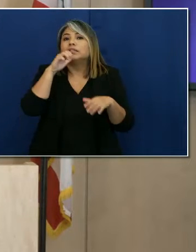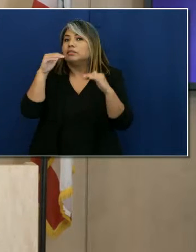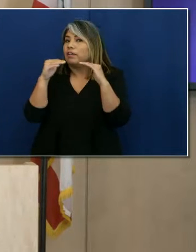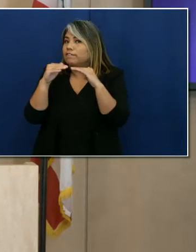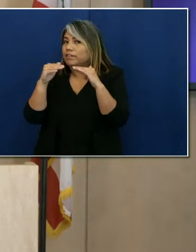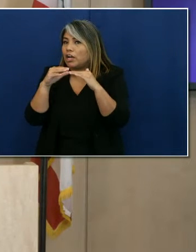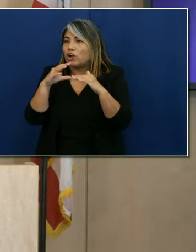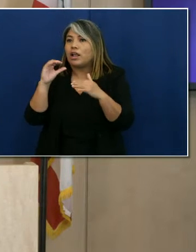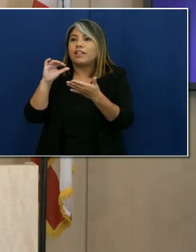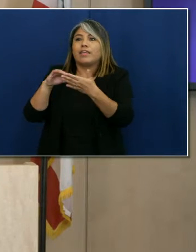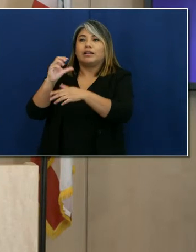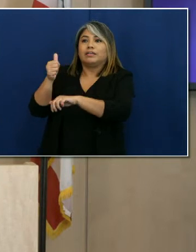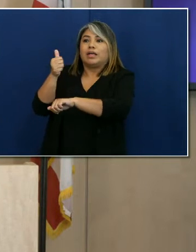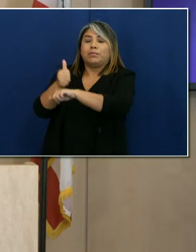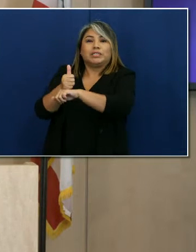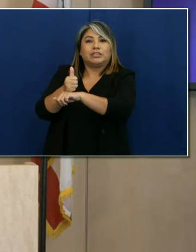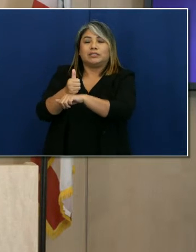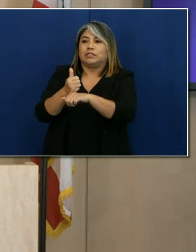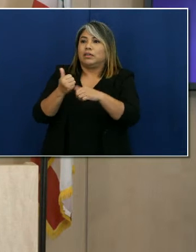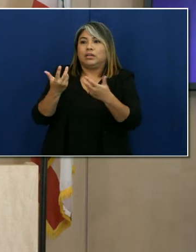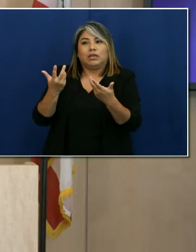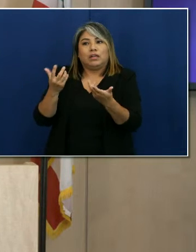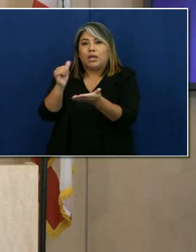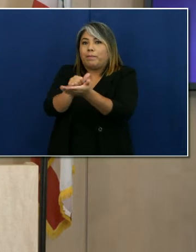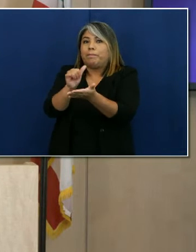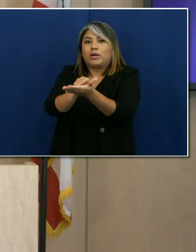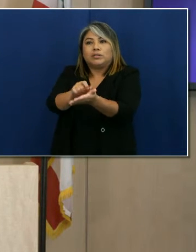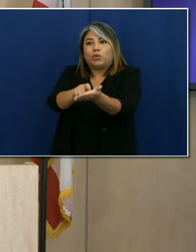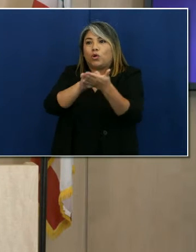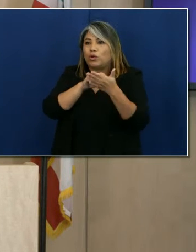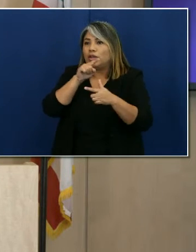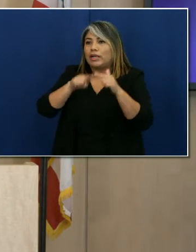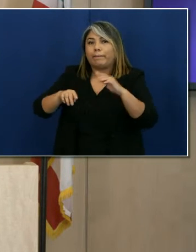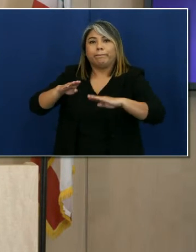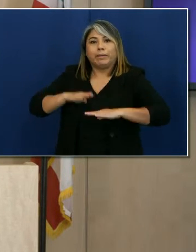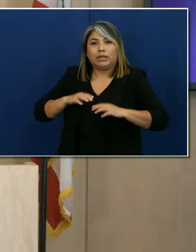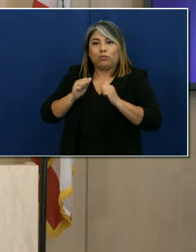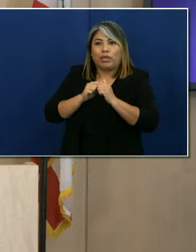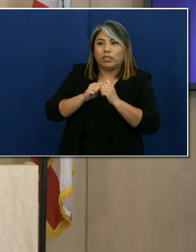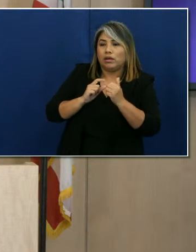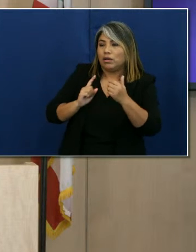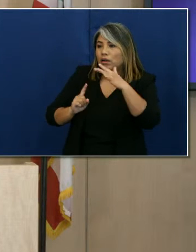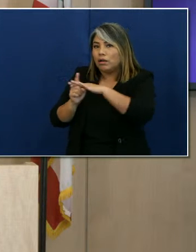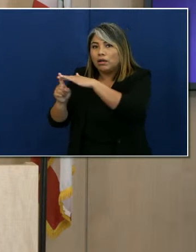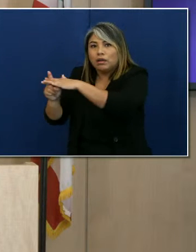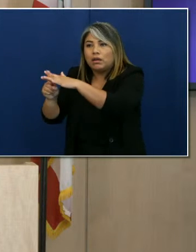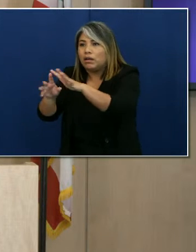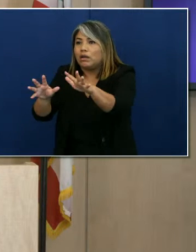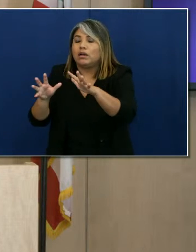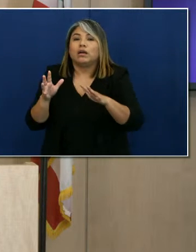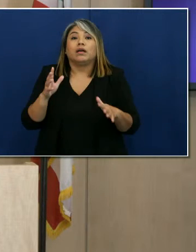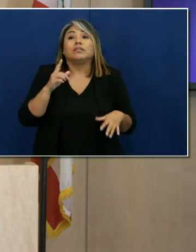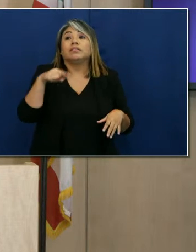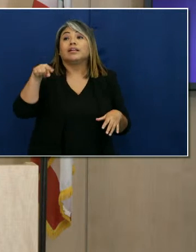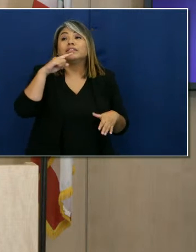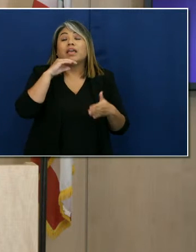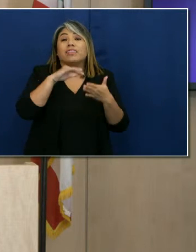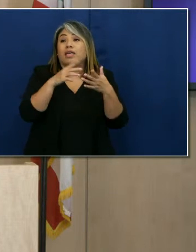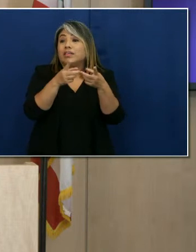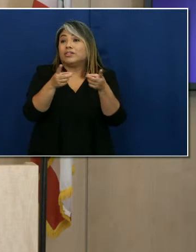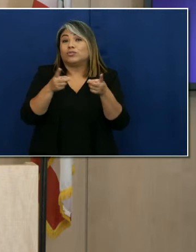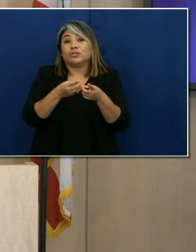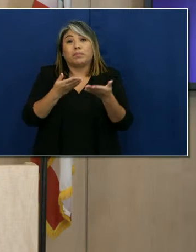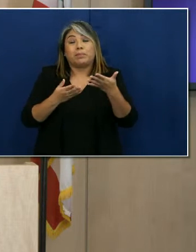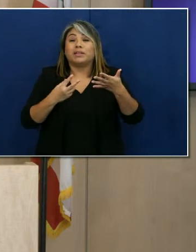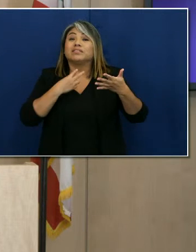and establishes physically impossible criteria that cannot be achieved. They say the district may not exit Tier